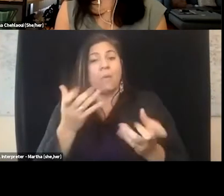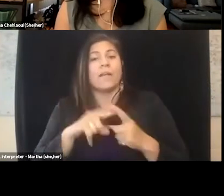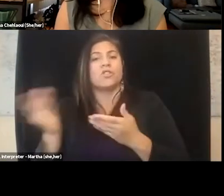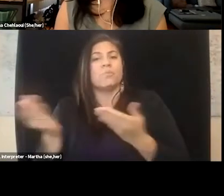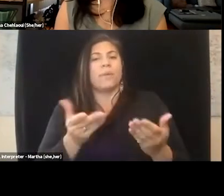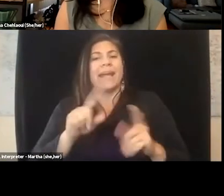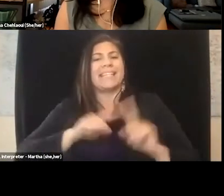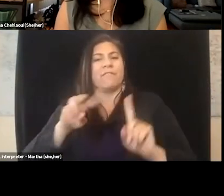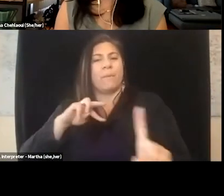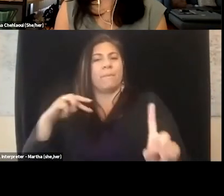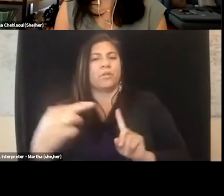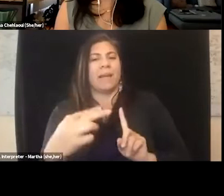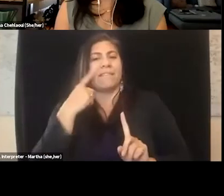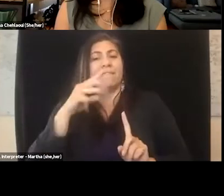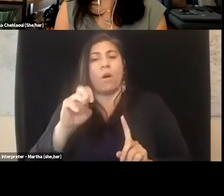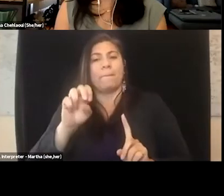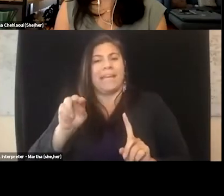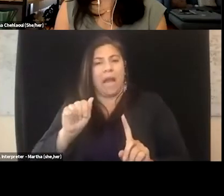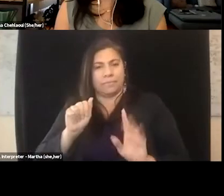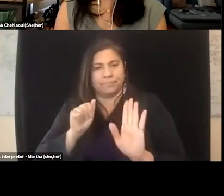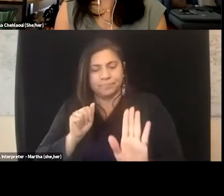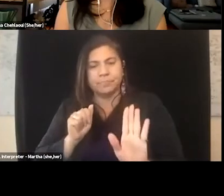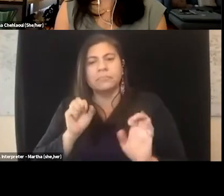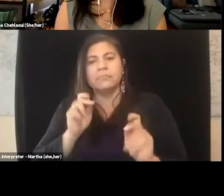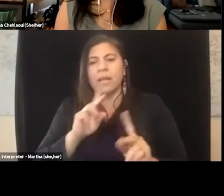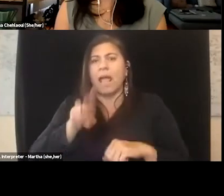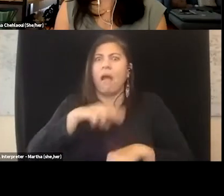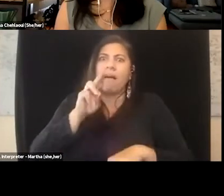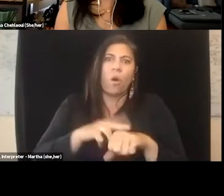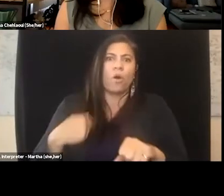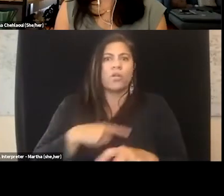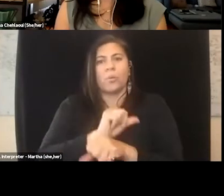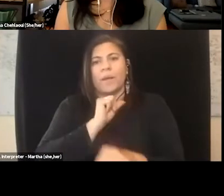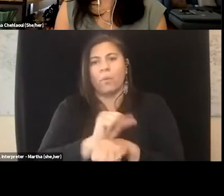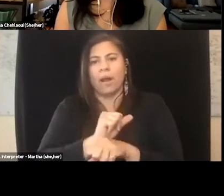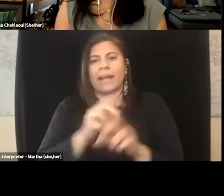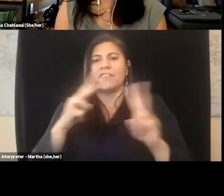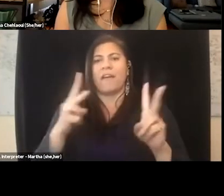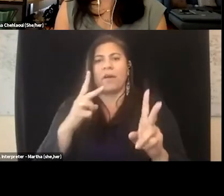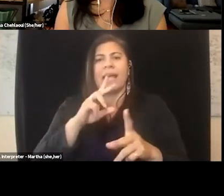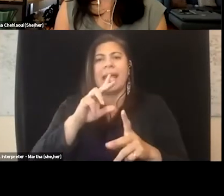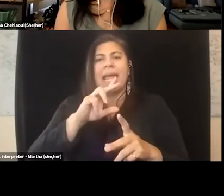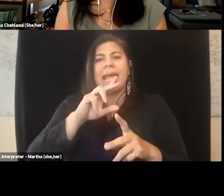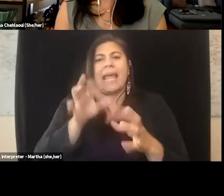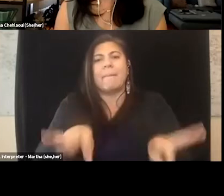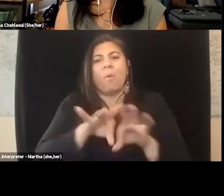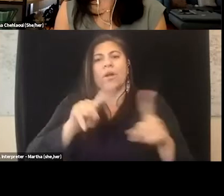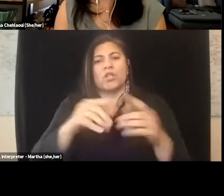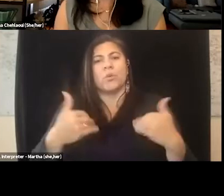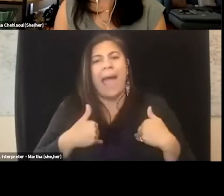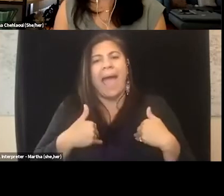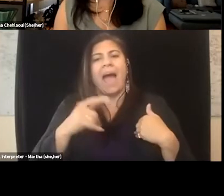on what MENA is. Of course, your work and Asaf's work were very important to fight to have the right to